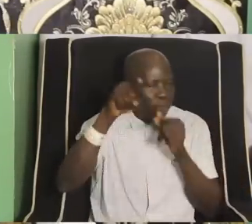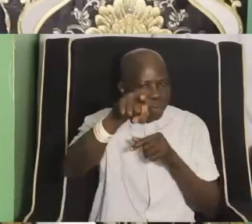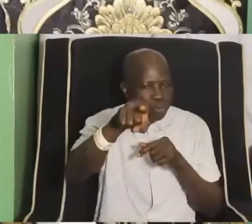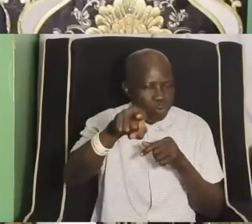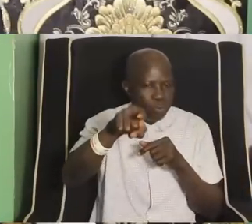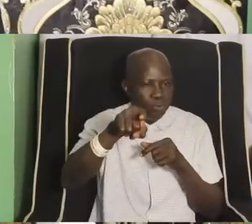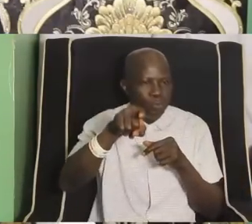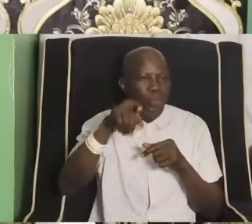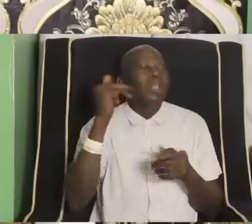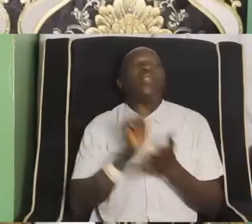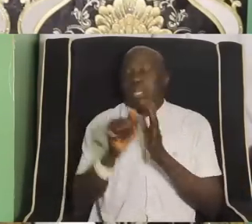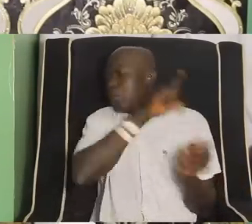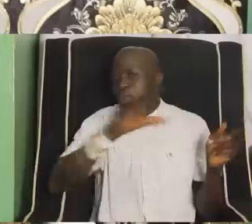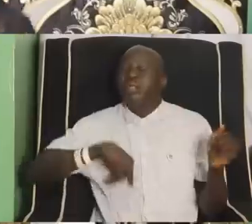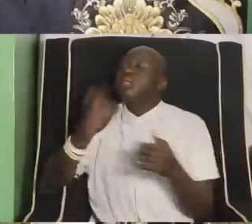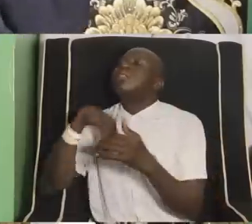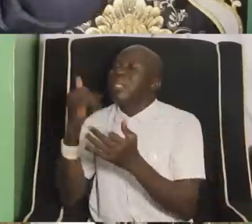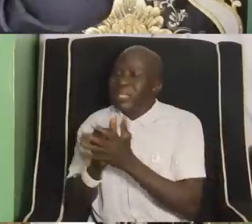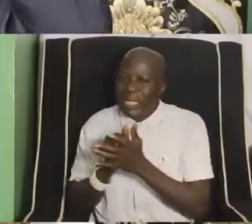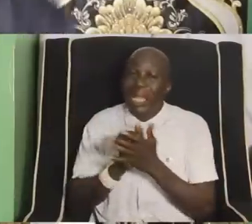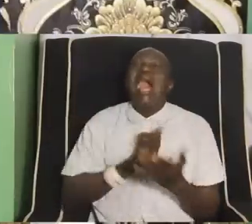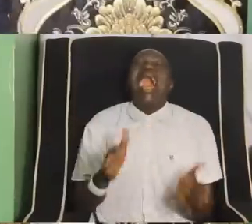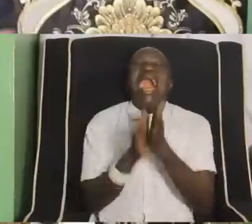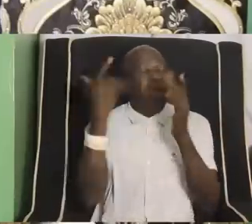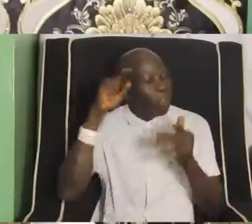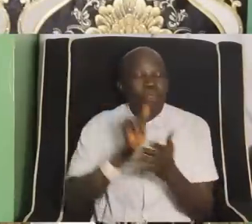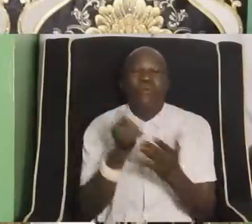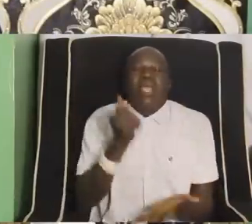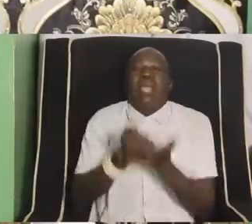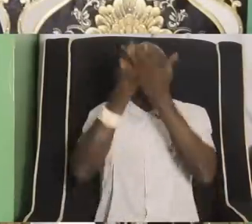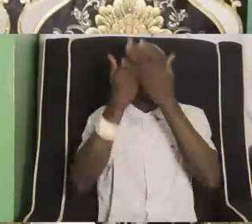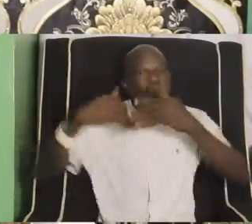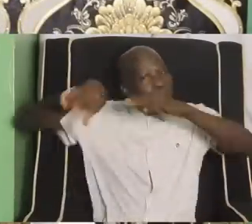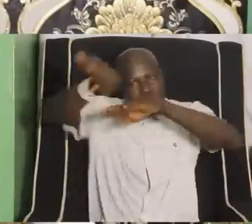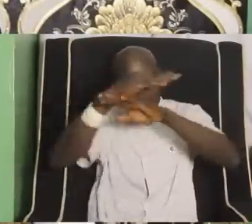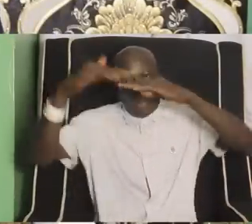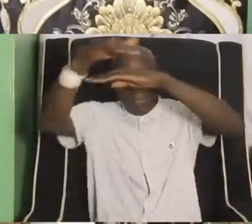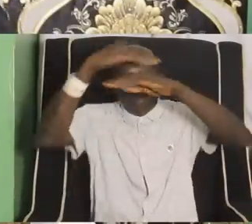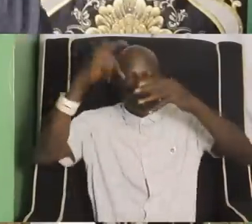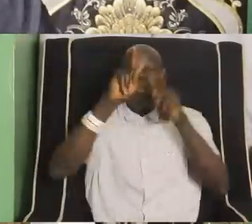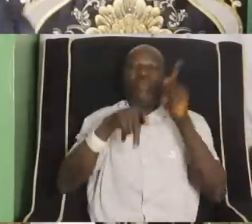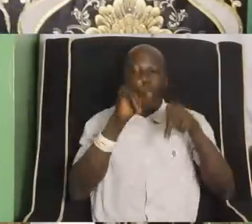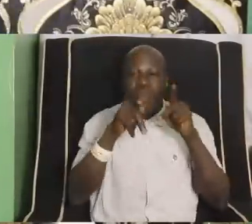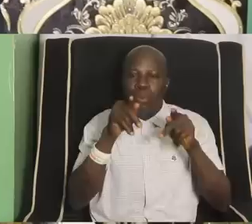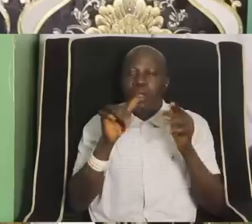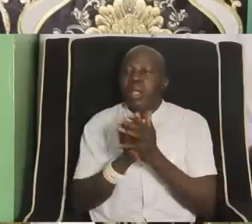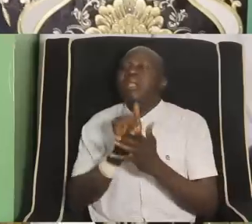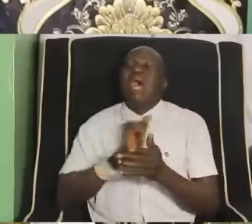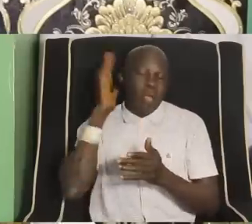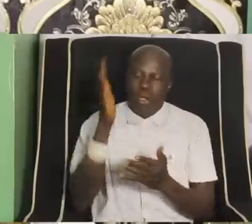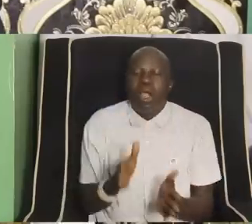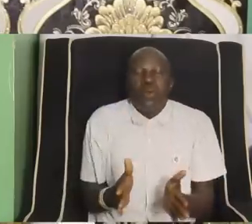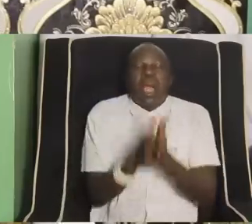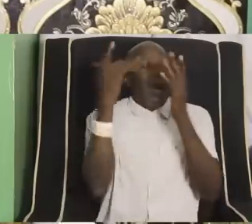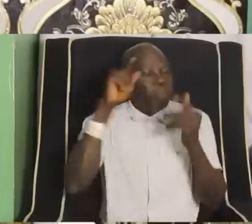will deliver it. Lope. The Lord said, ask from earth from above. For the people.